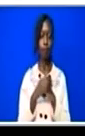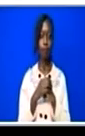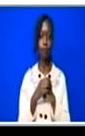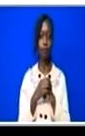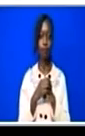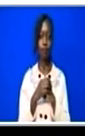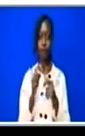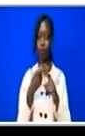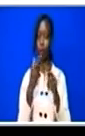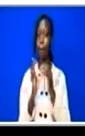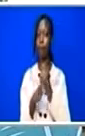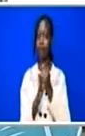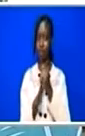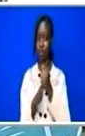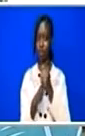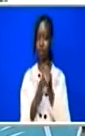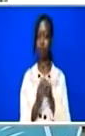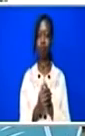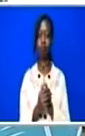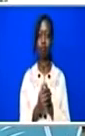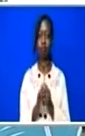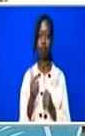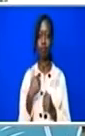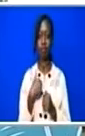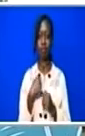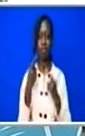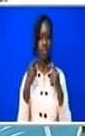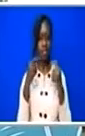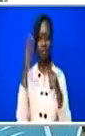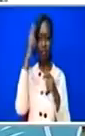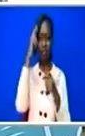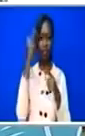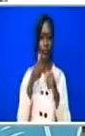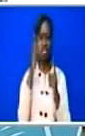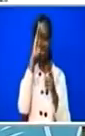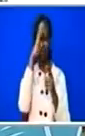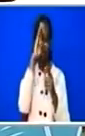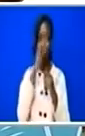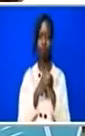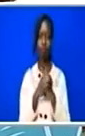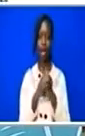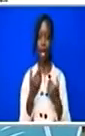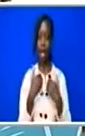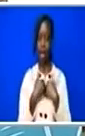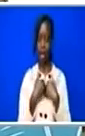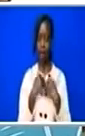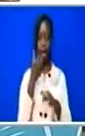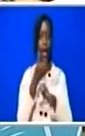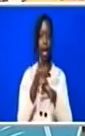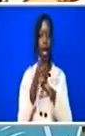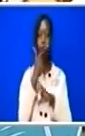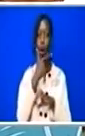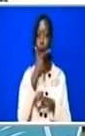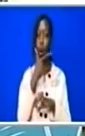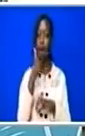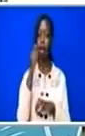Let me just- fish. Fish. Actually, Very actually, I good. had it in mind, and I was like, Uh-huh. "Ay, hapana, si Yeah. samaki." So we have fats specifically in